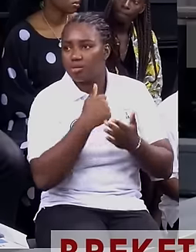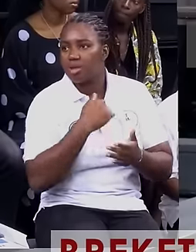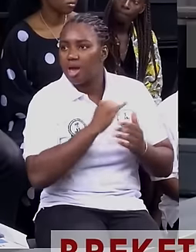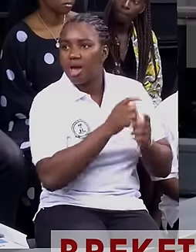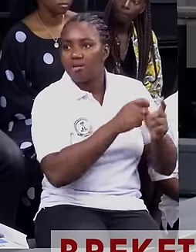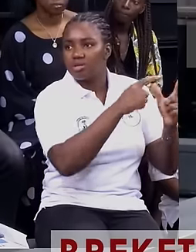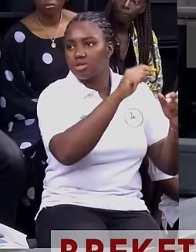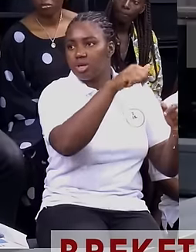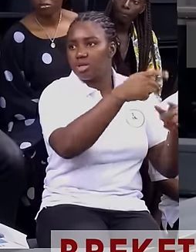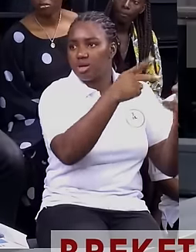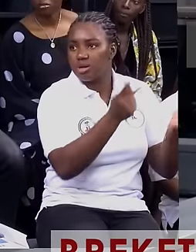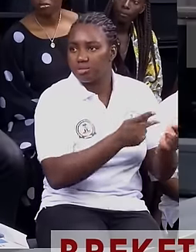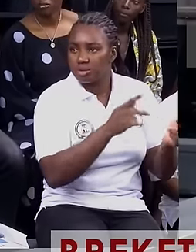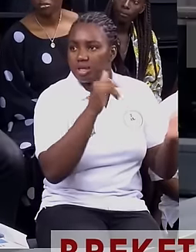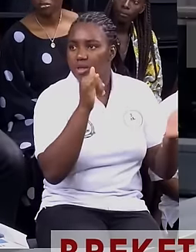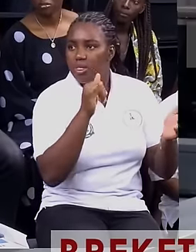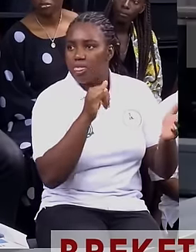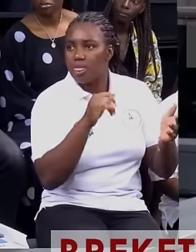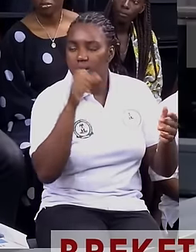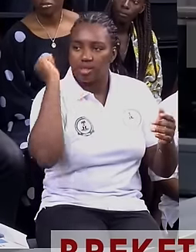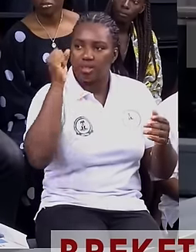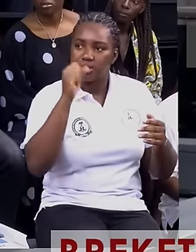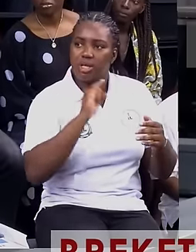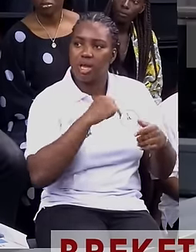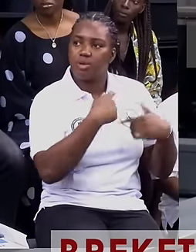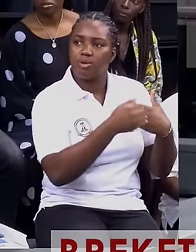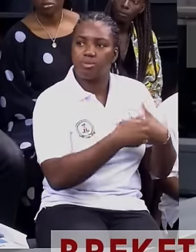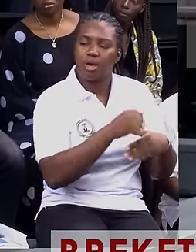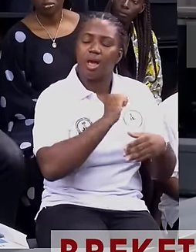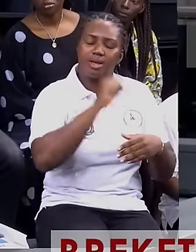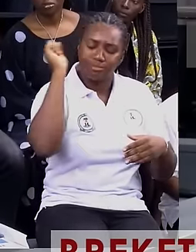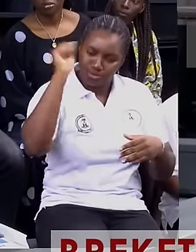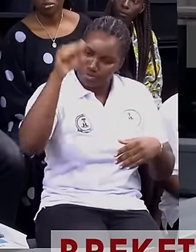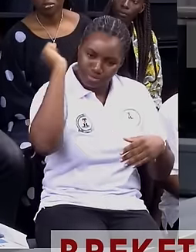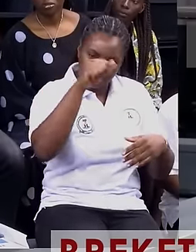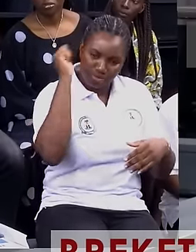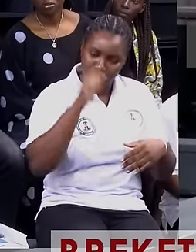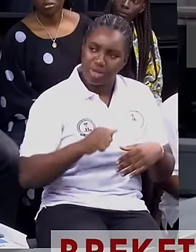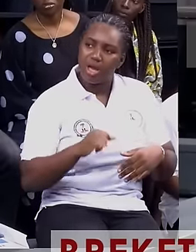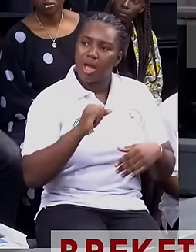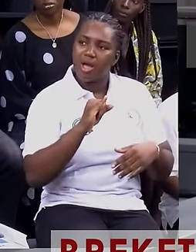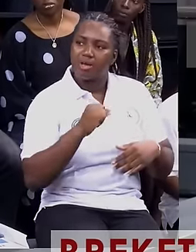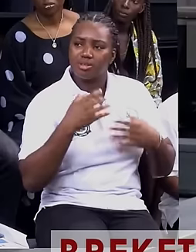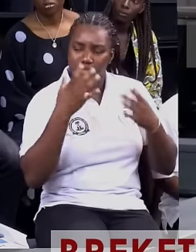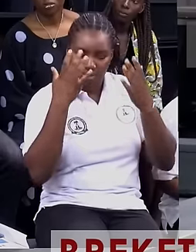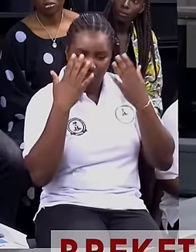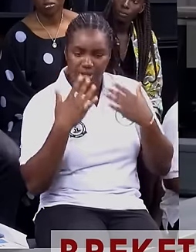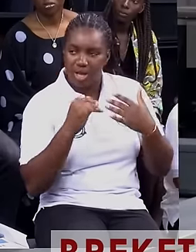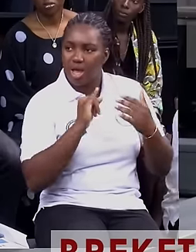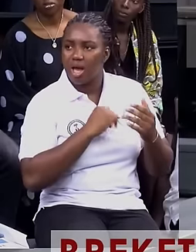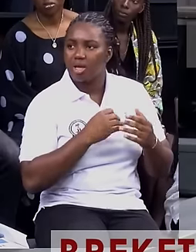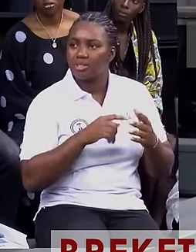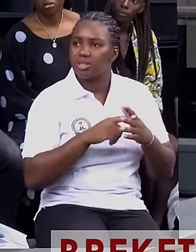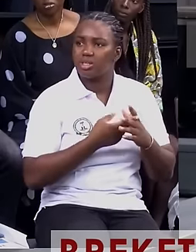place. I hit. The guy said I should go back to that place. They opened for me. I knocked. Nobody. So frustrated, I came back. I was just shouting,